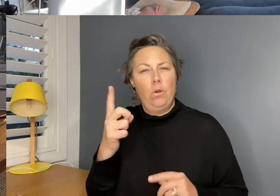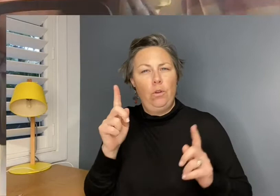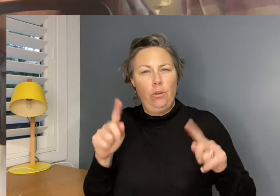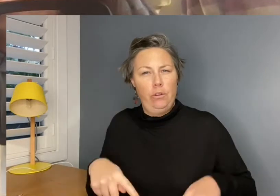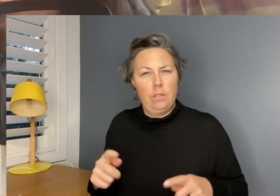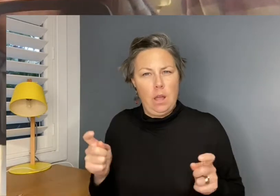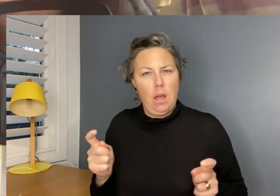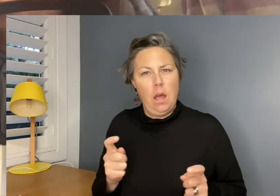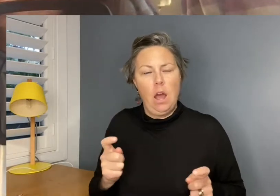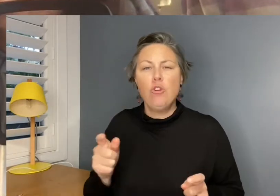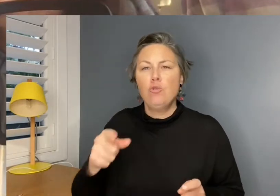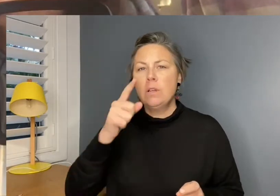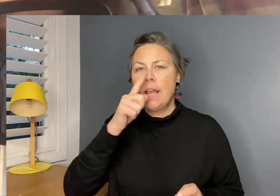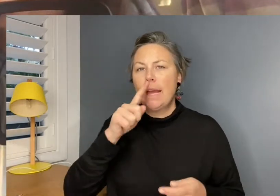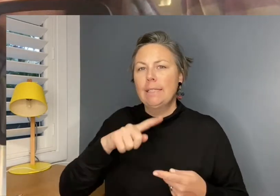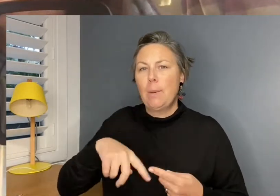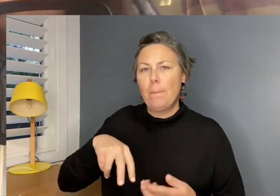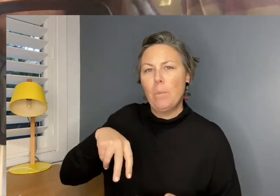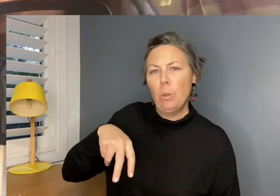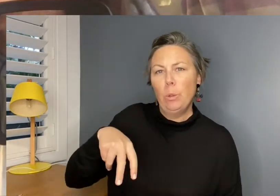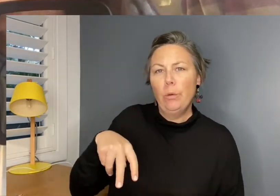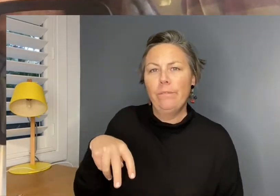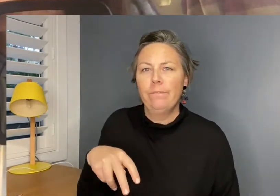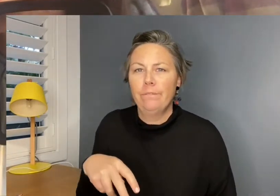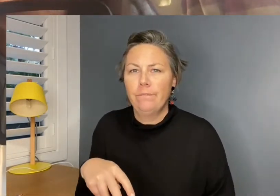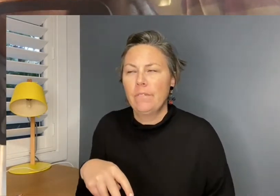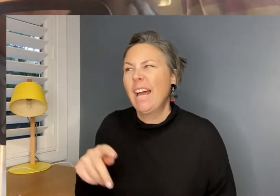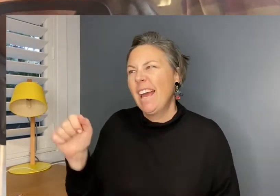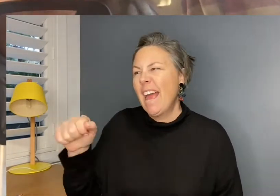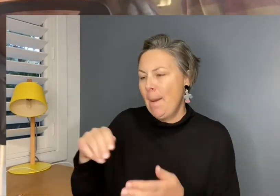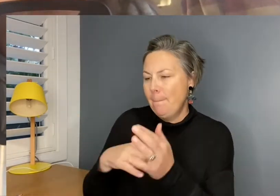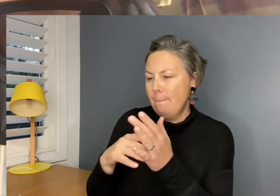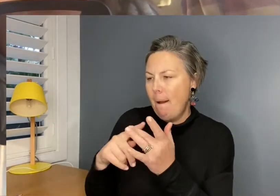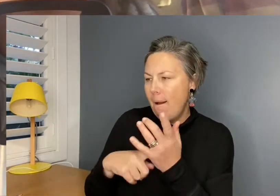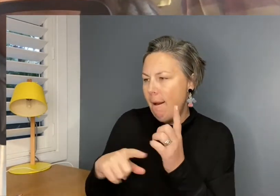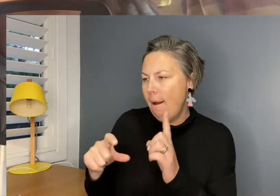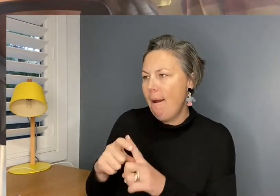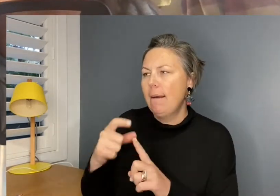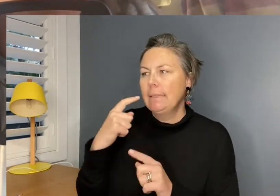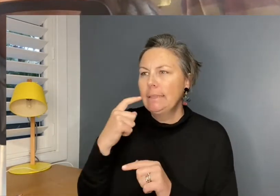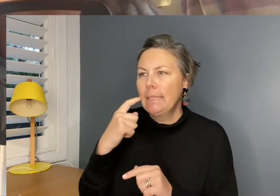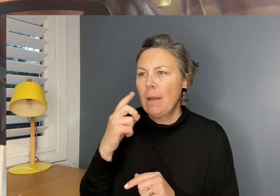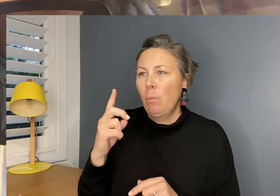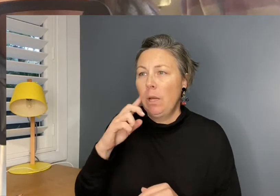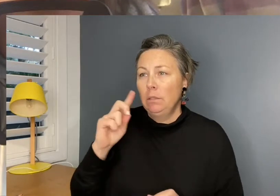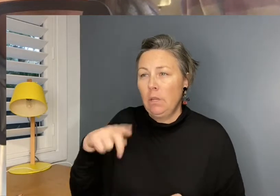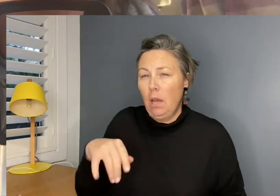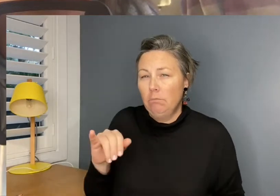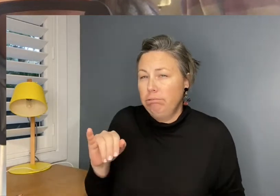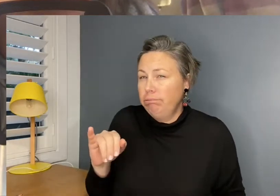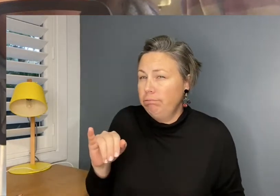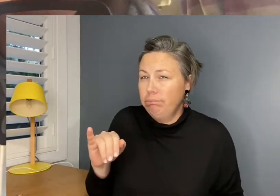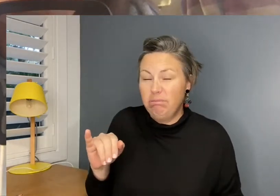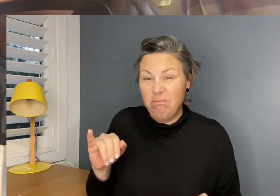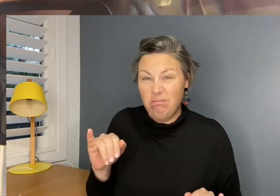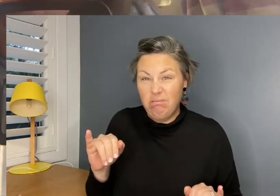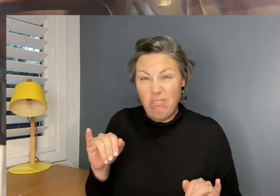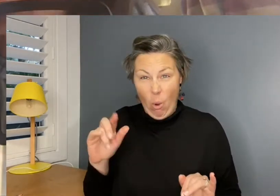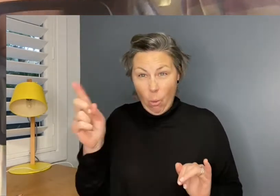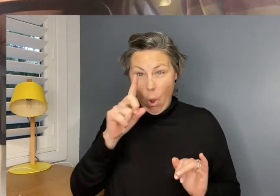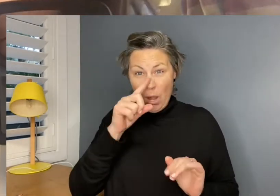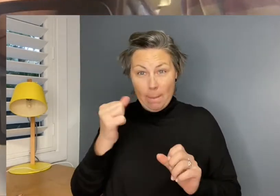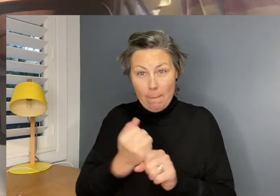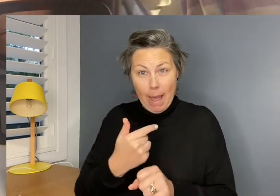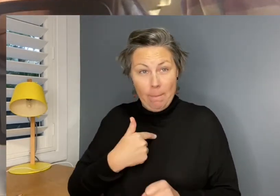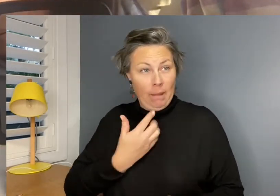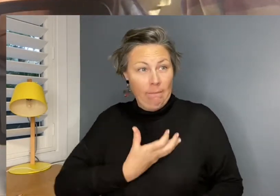But I think in one of the last episodes, I was talking about having this really nice induction